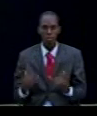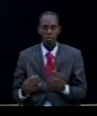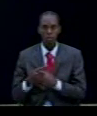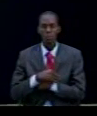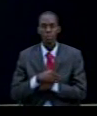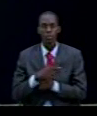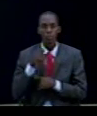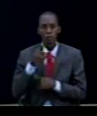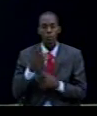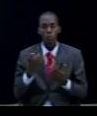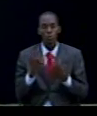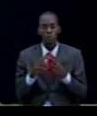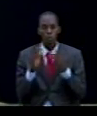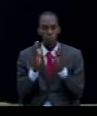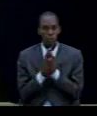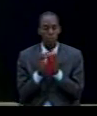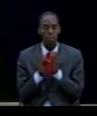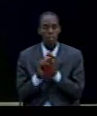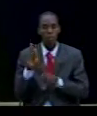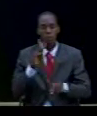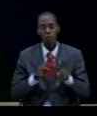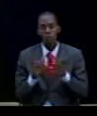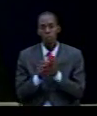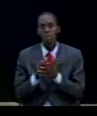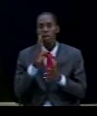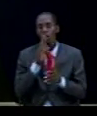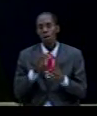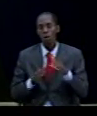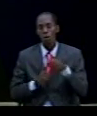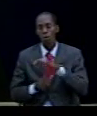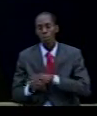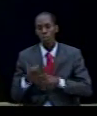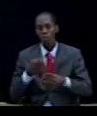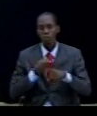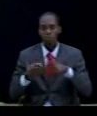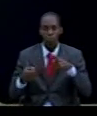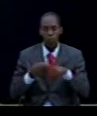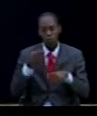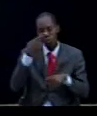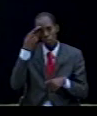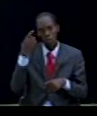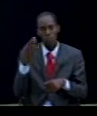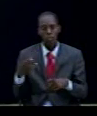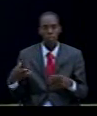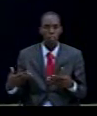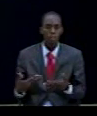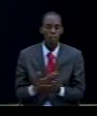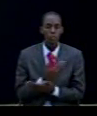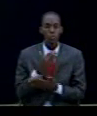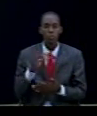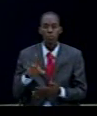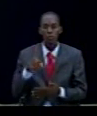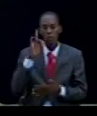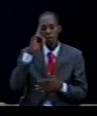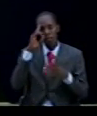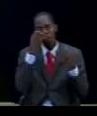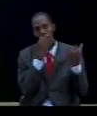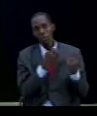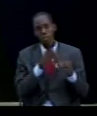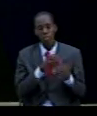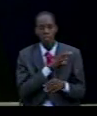that those who have been persecuted, as a result of their newfound faith, the Lord will strengthen